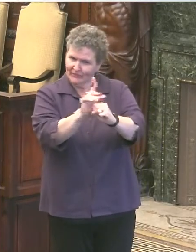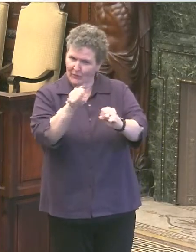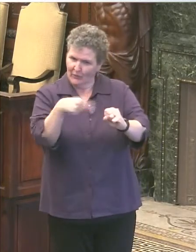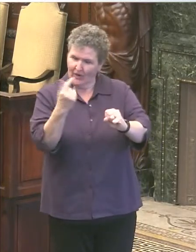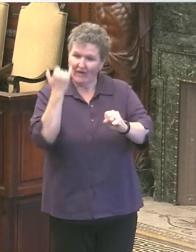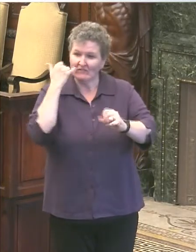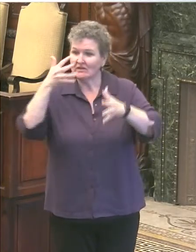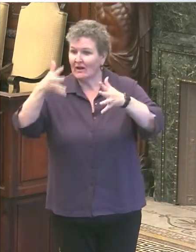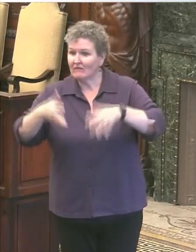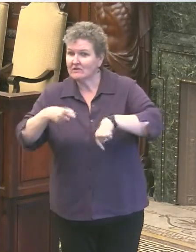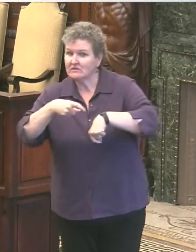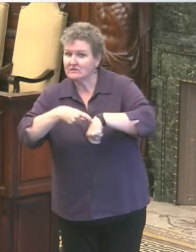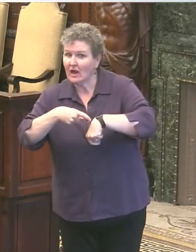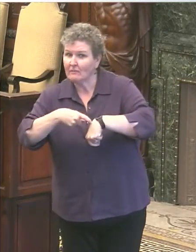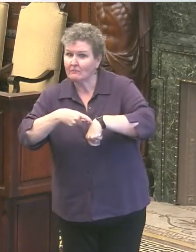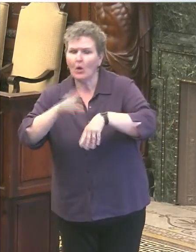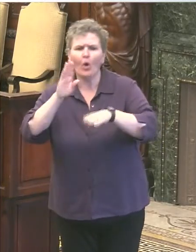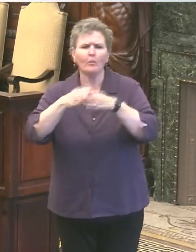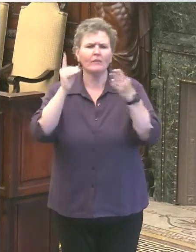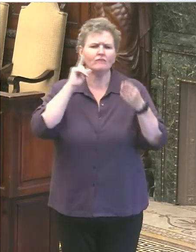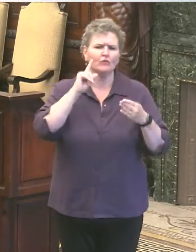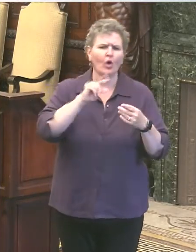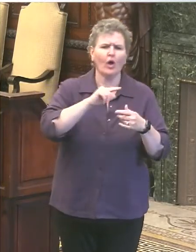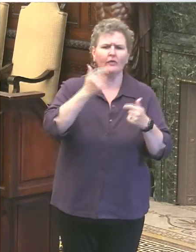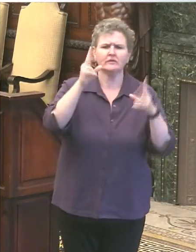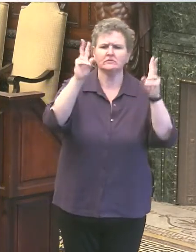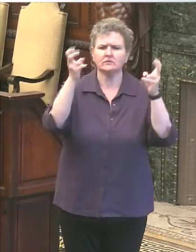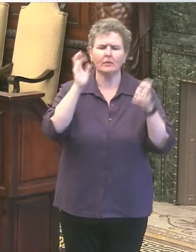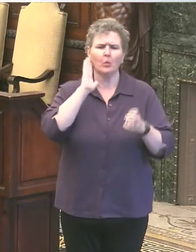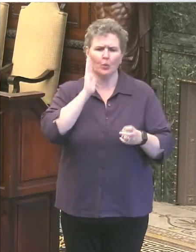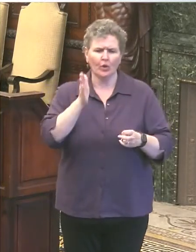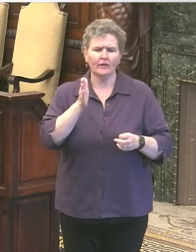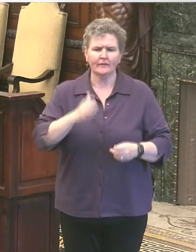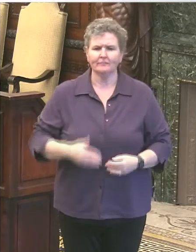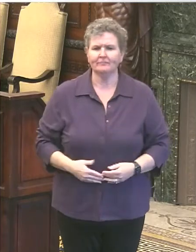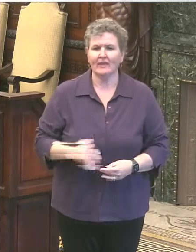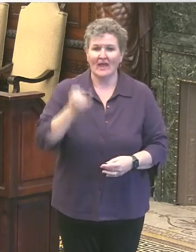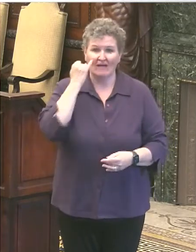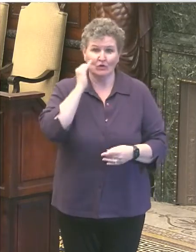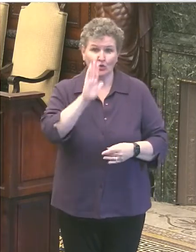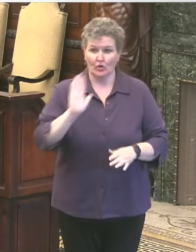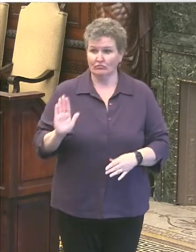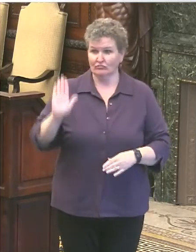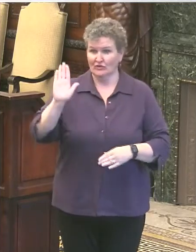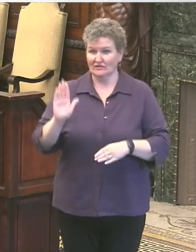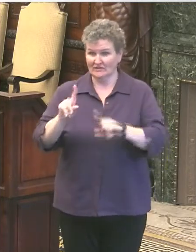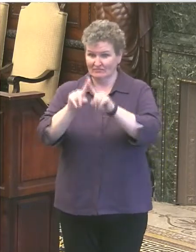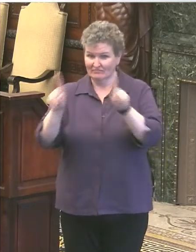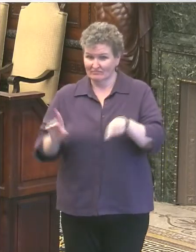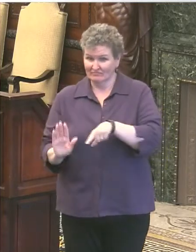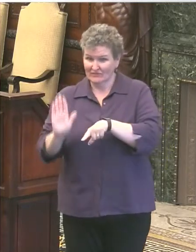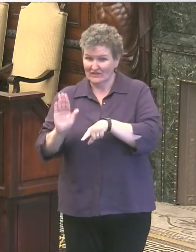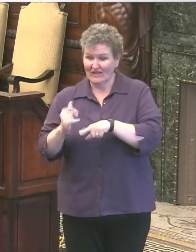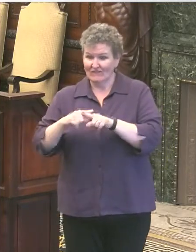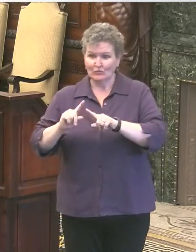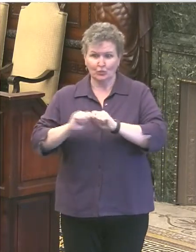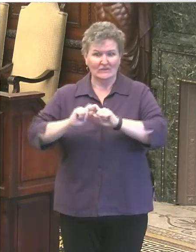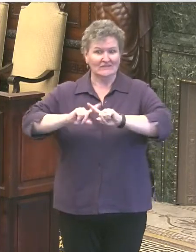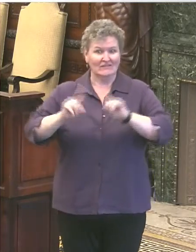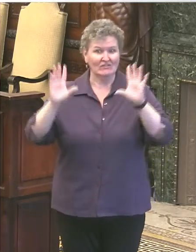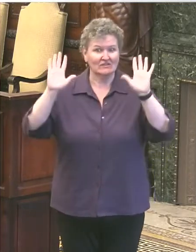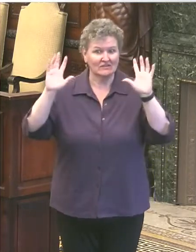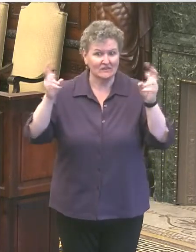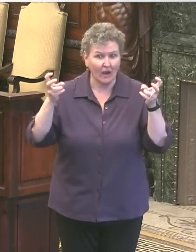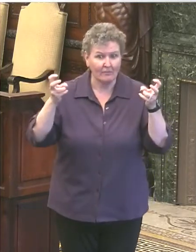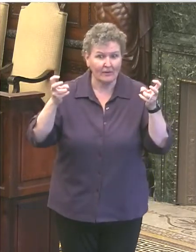we will open the floor later to other topics. If your hand is raised right now on a different topic, please lower it and we will try to get to you